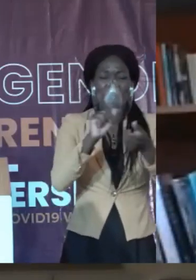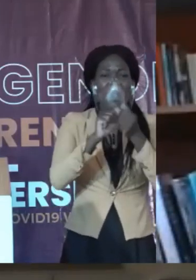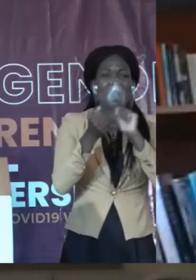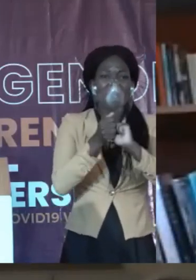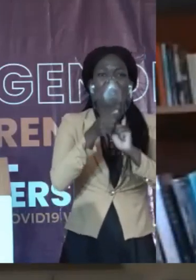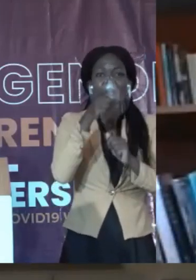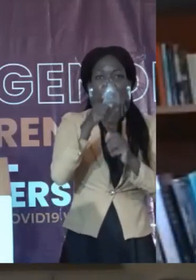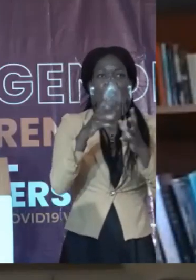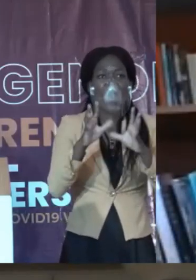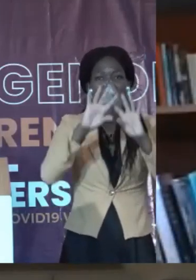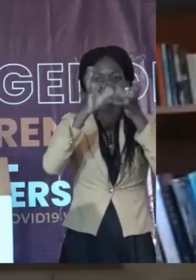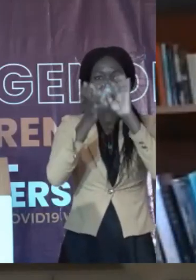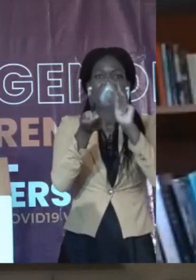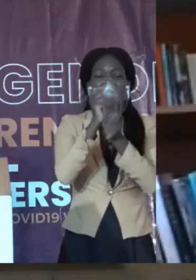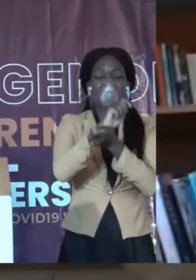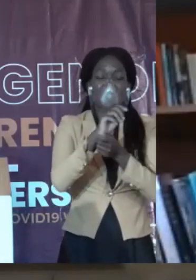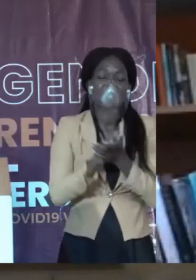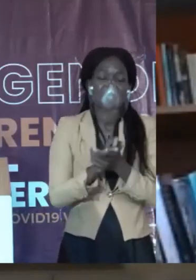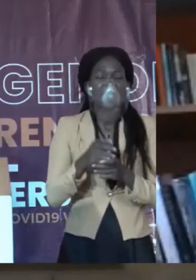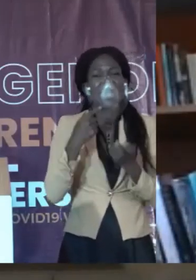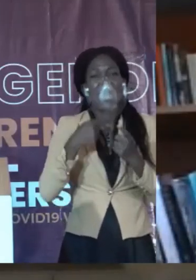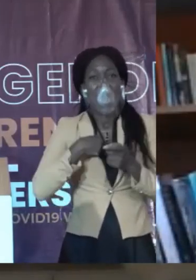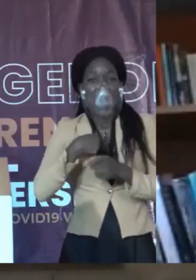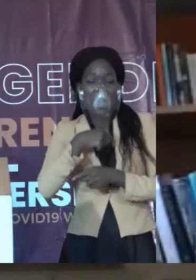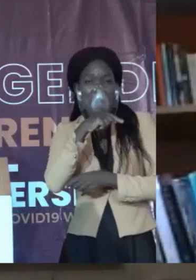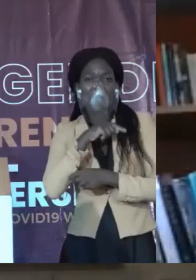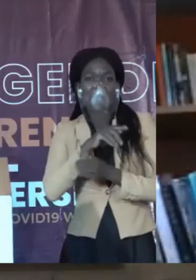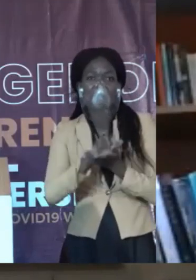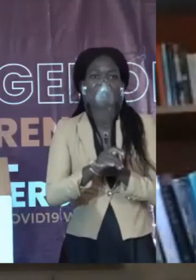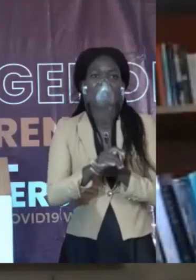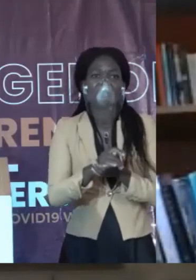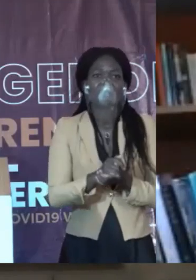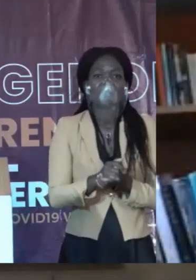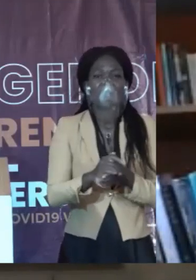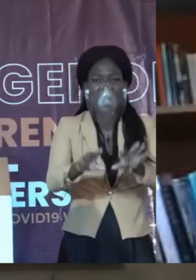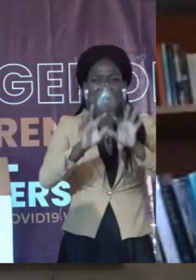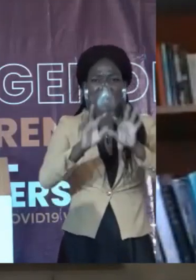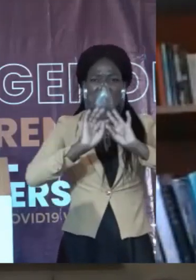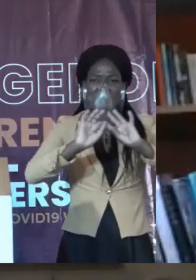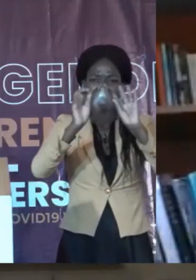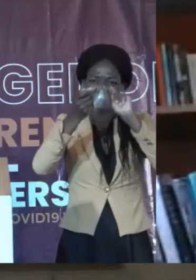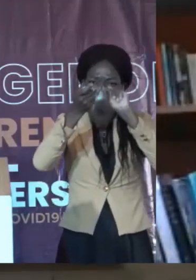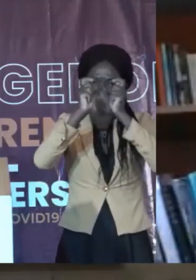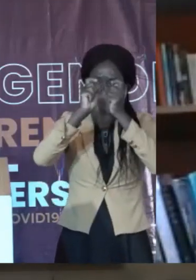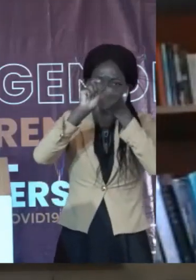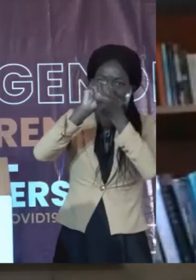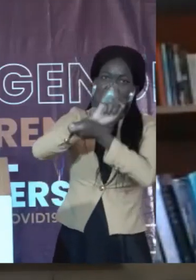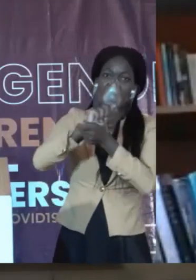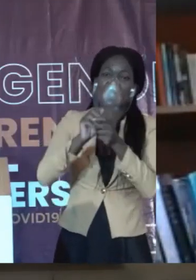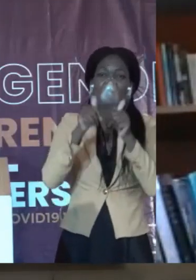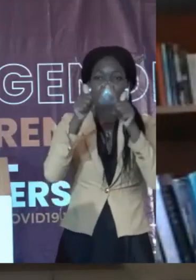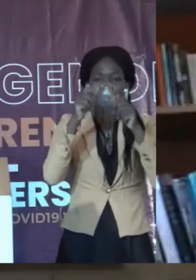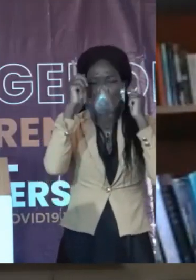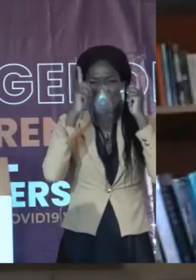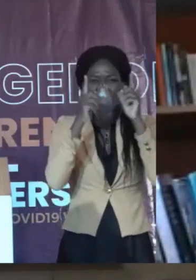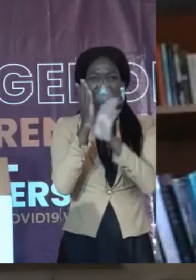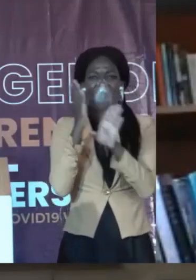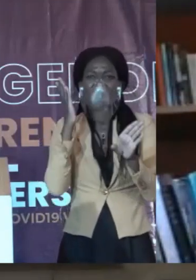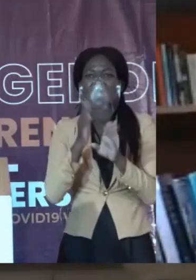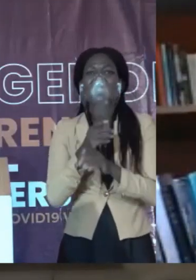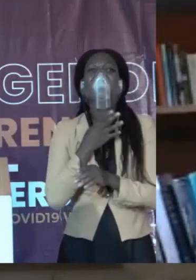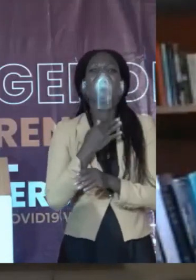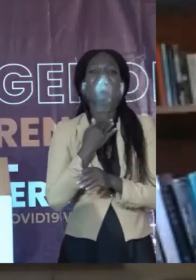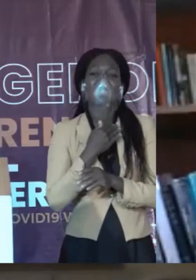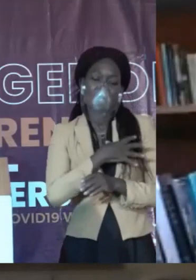communities. So I strongly believe that effective adaptation means that you have to consider the different needs of women and men, the